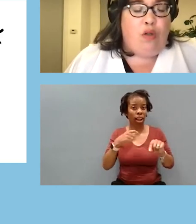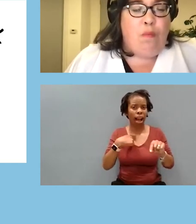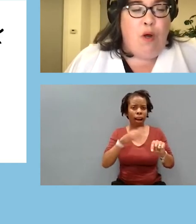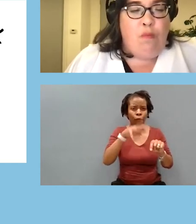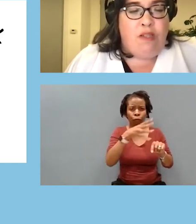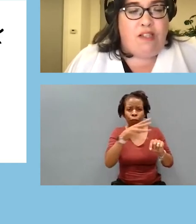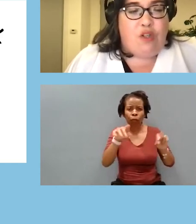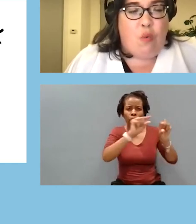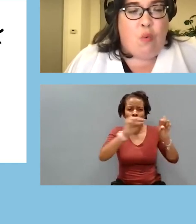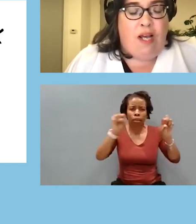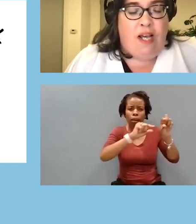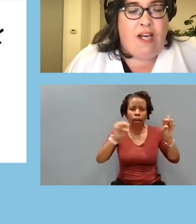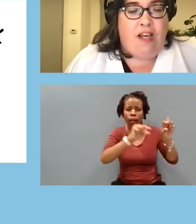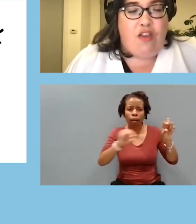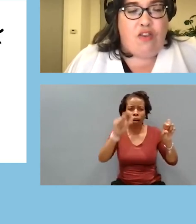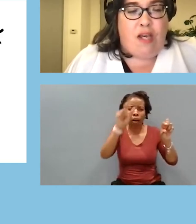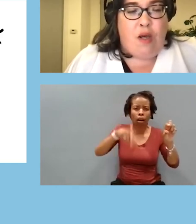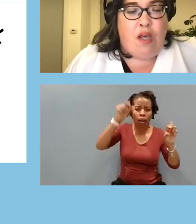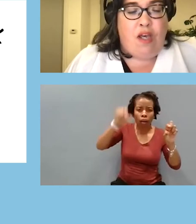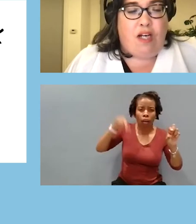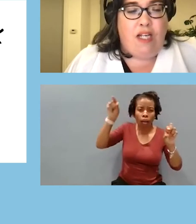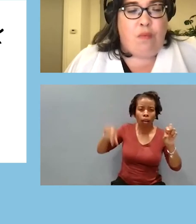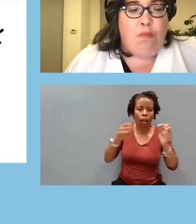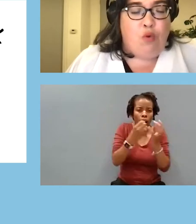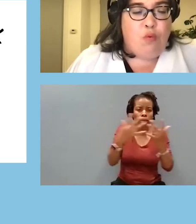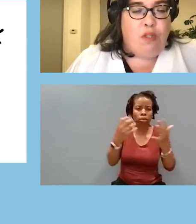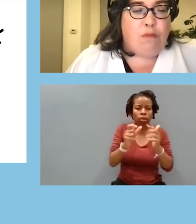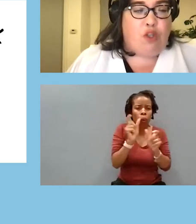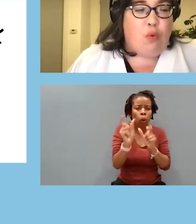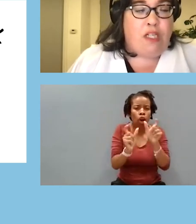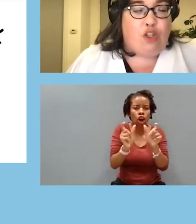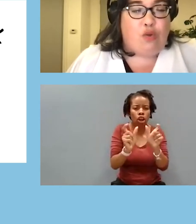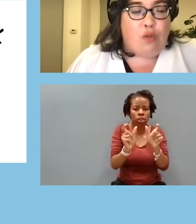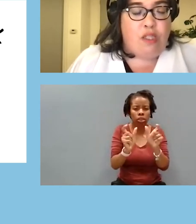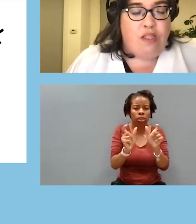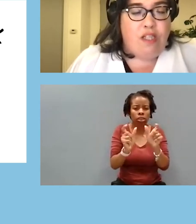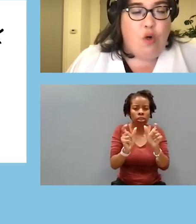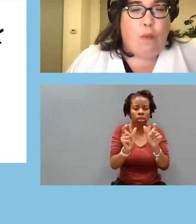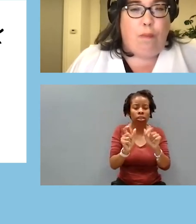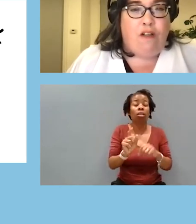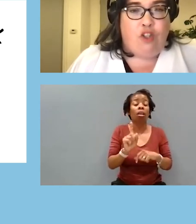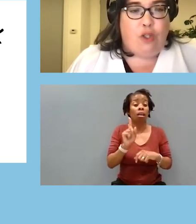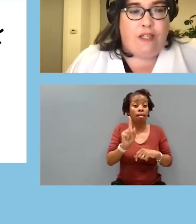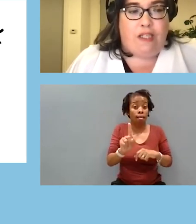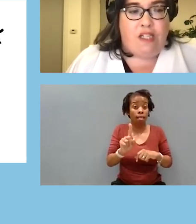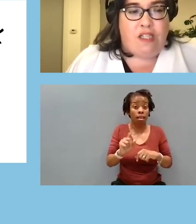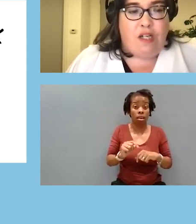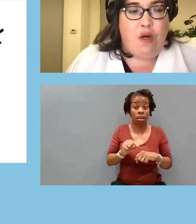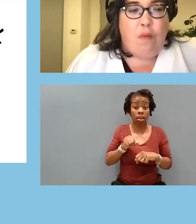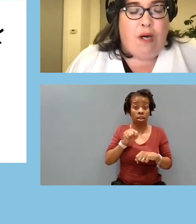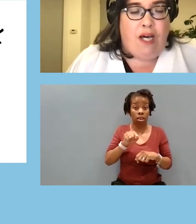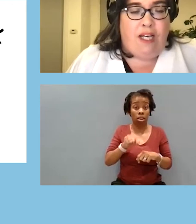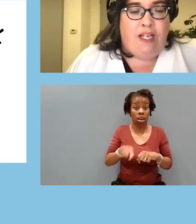there was moments where the kind of movement between screens was